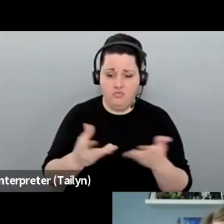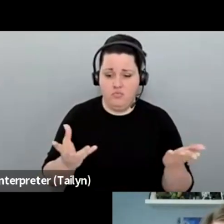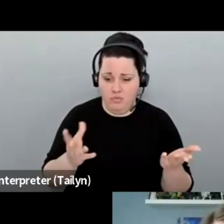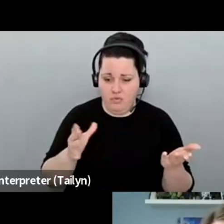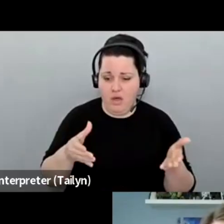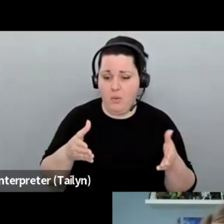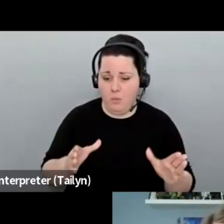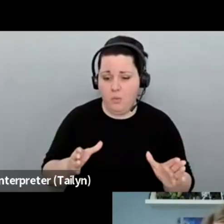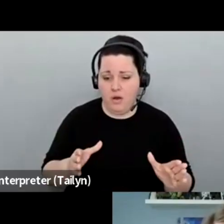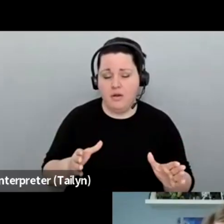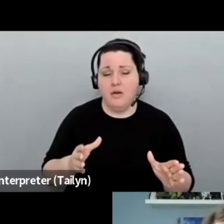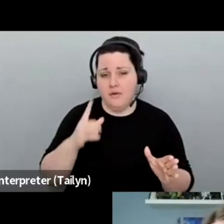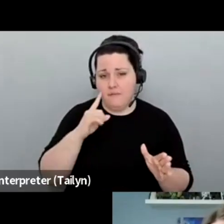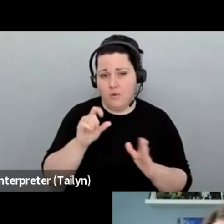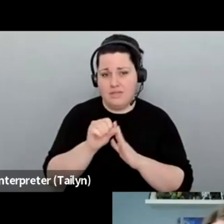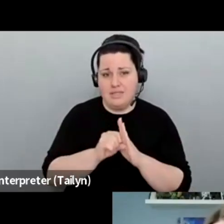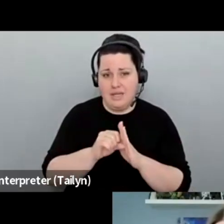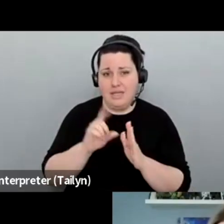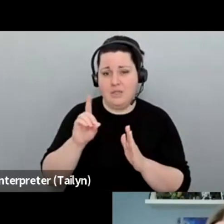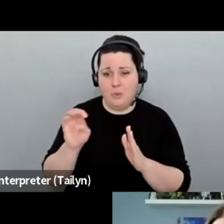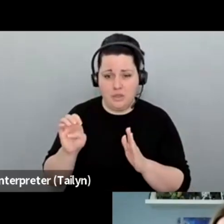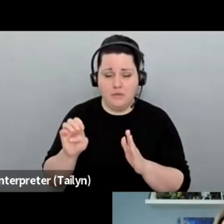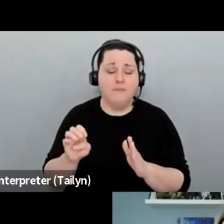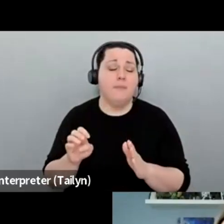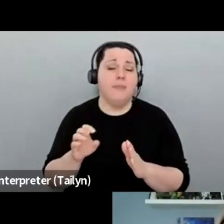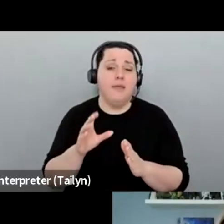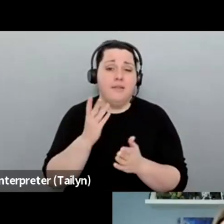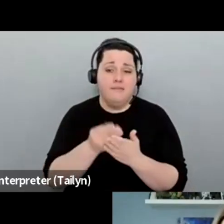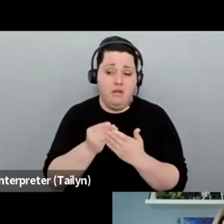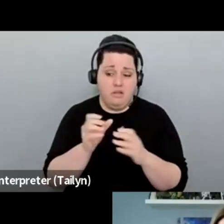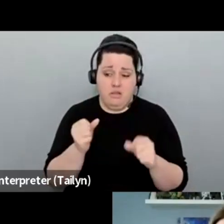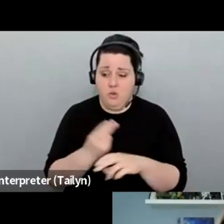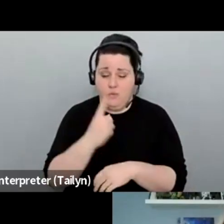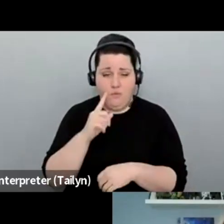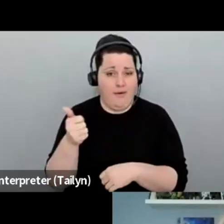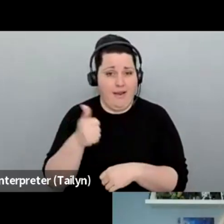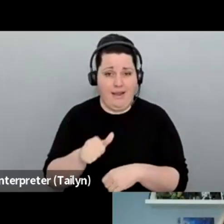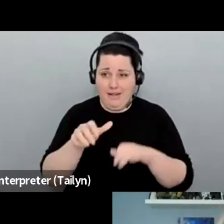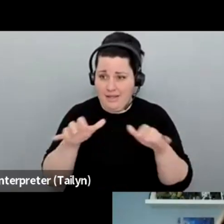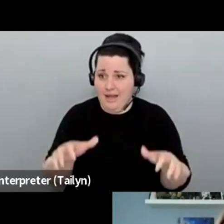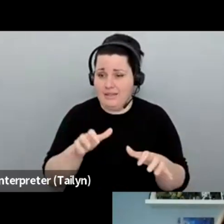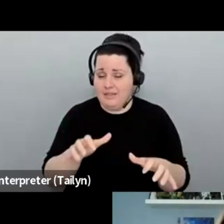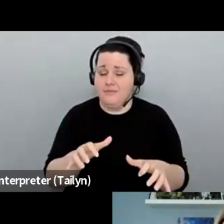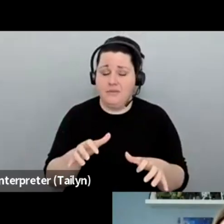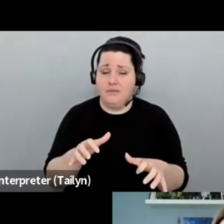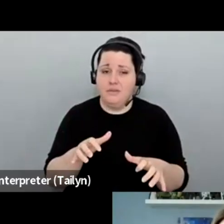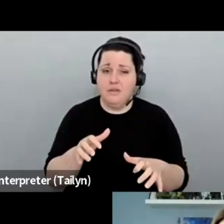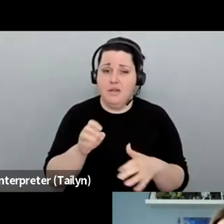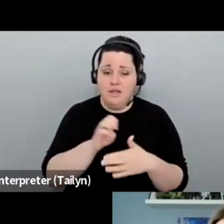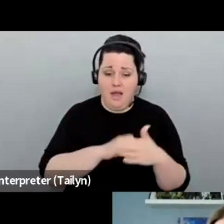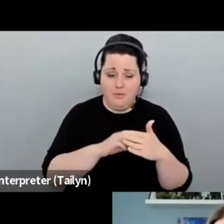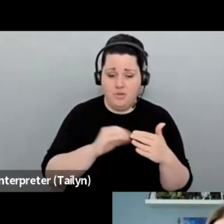way to state departments of ed. And that the funds could be used for any activity authorized under the Elementary